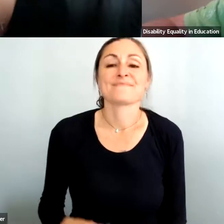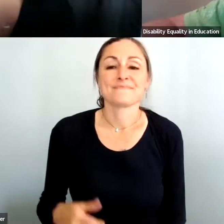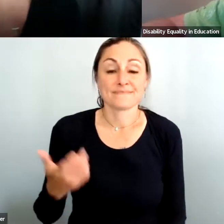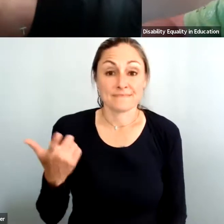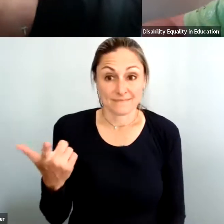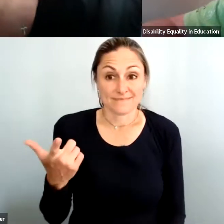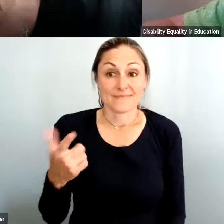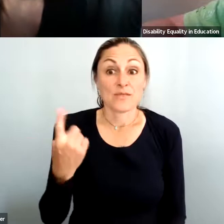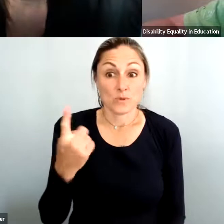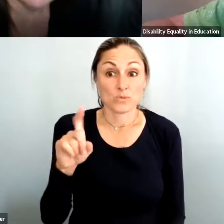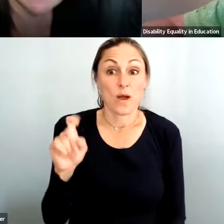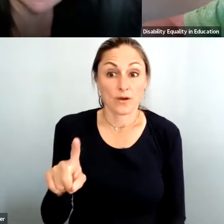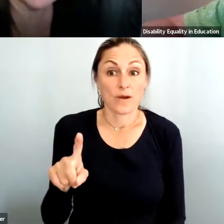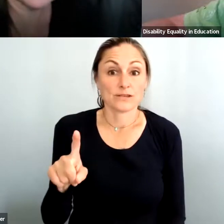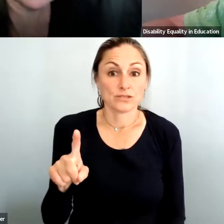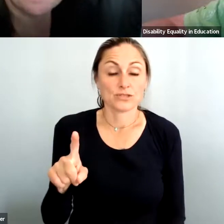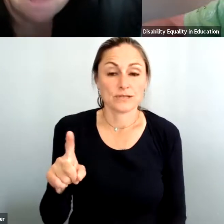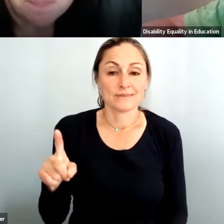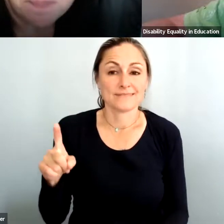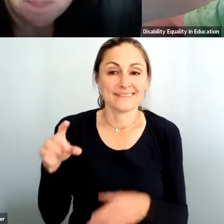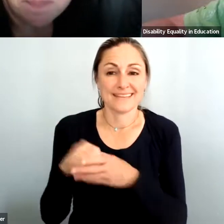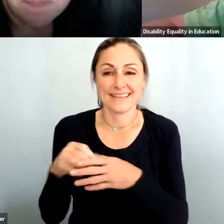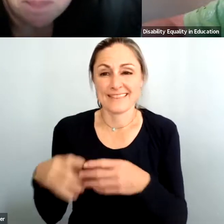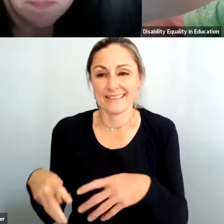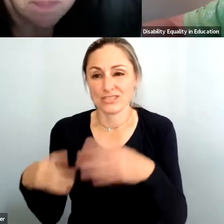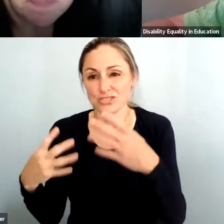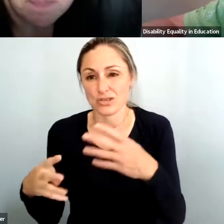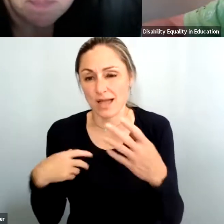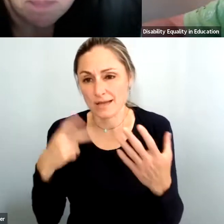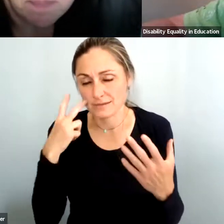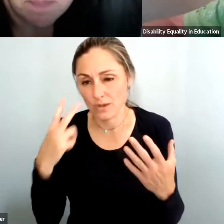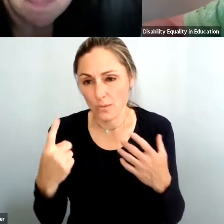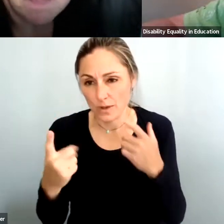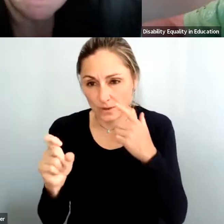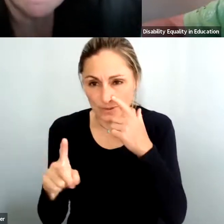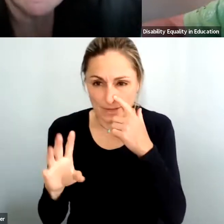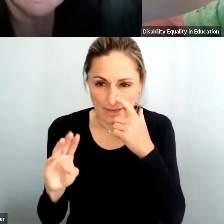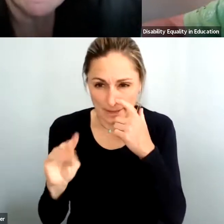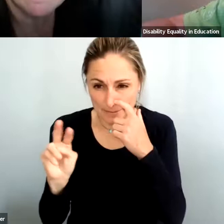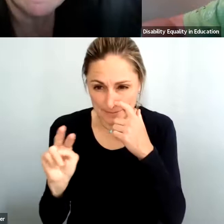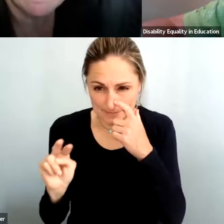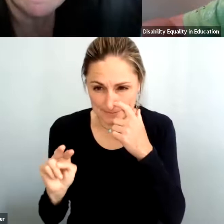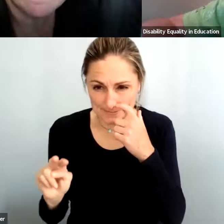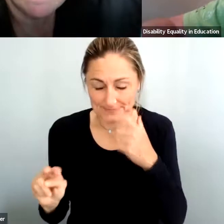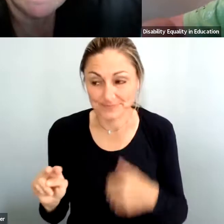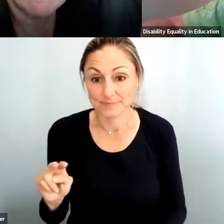There is one question in the chat that I saw. Let me make sure that I find